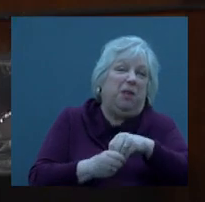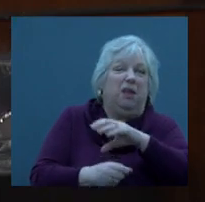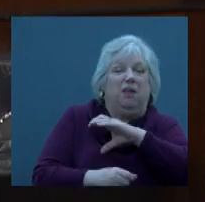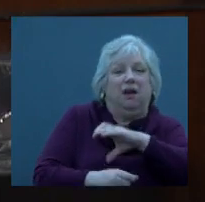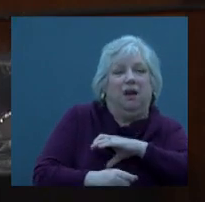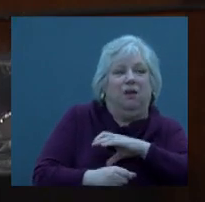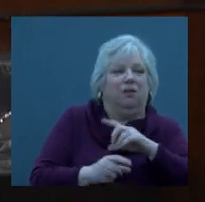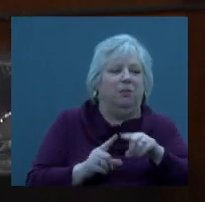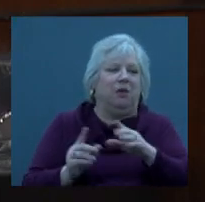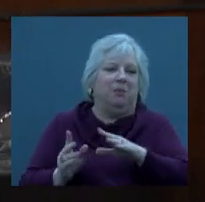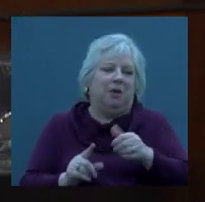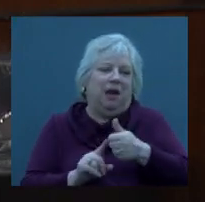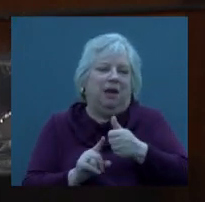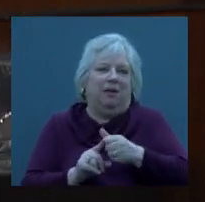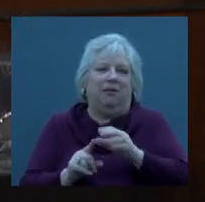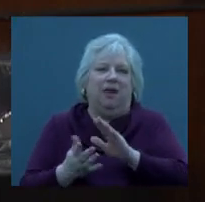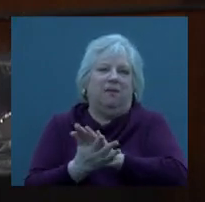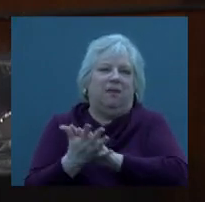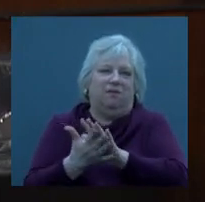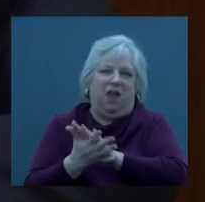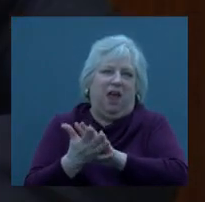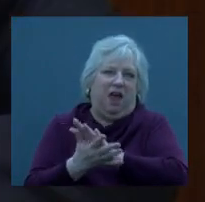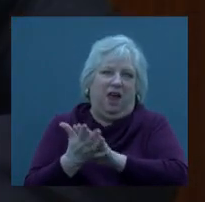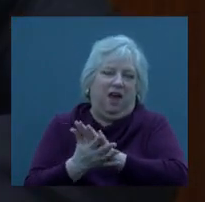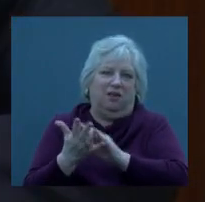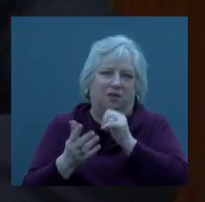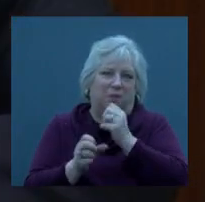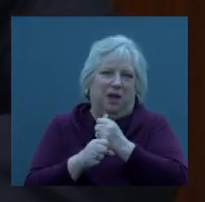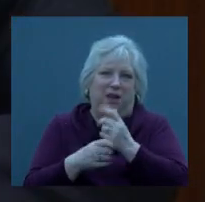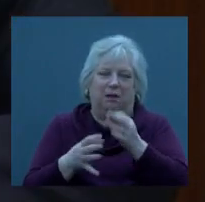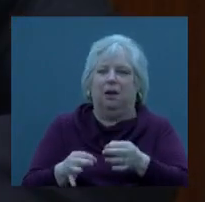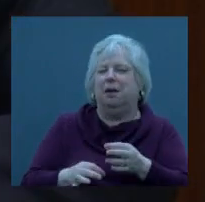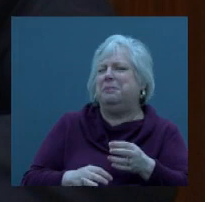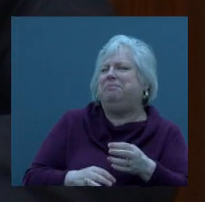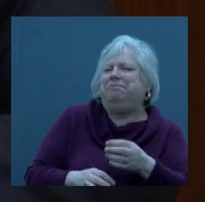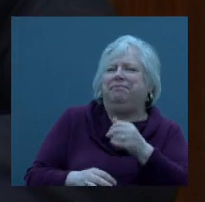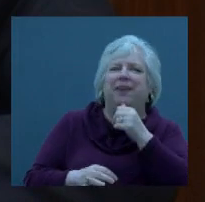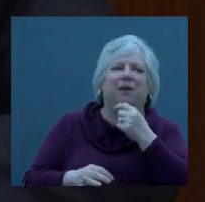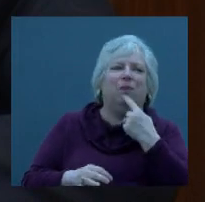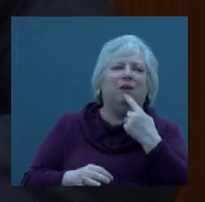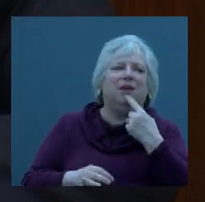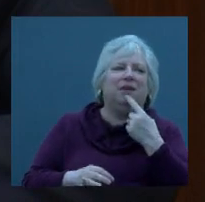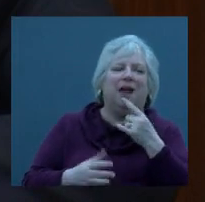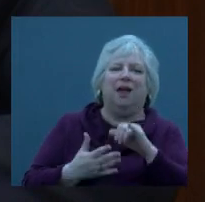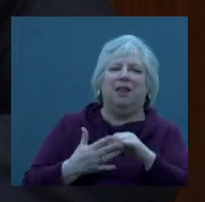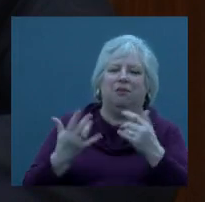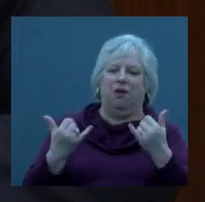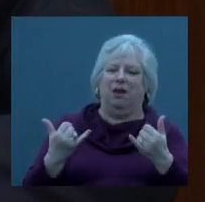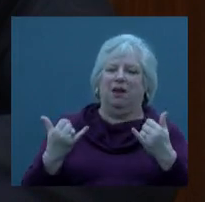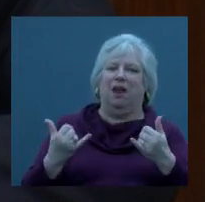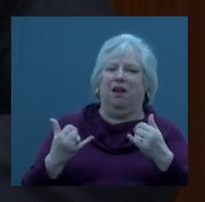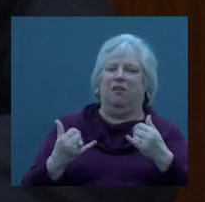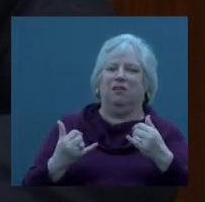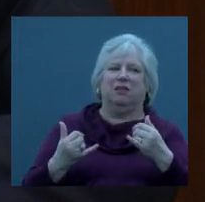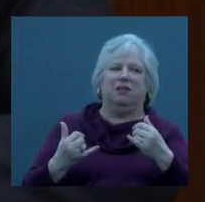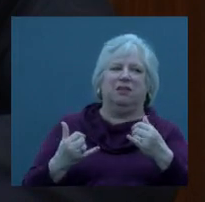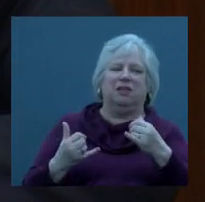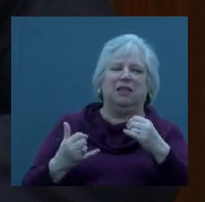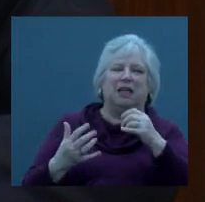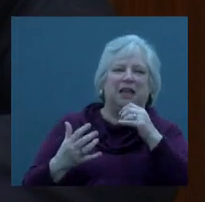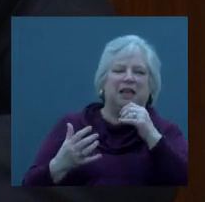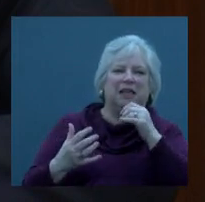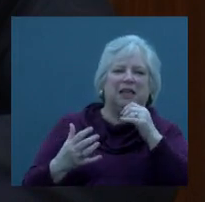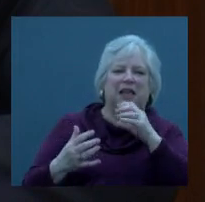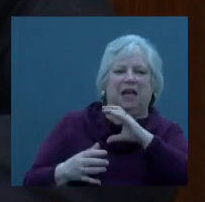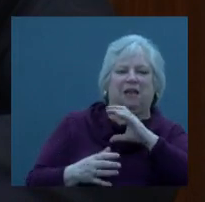not definite enough for you to make that call? I wouldn't say it could be I wouldn't say at this point in time it is not in character